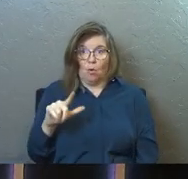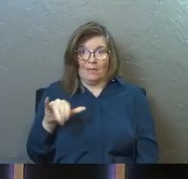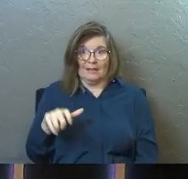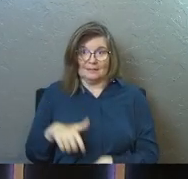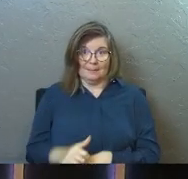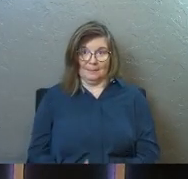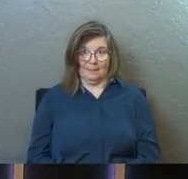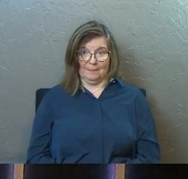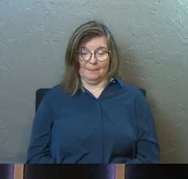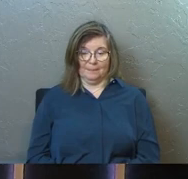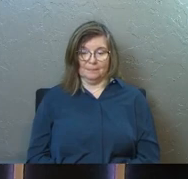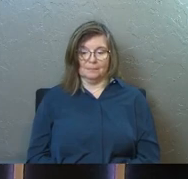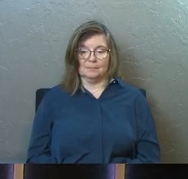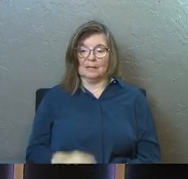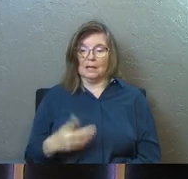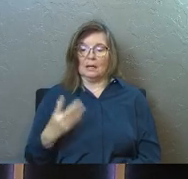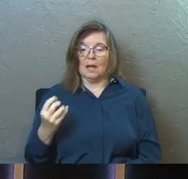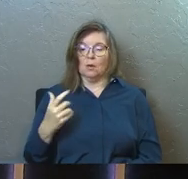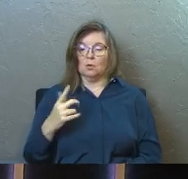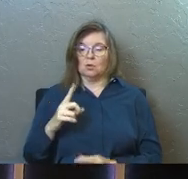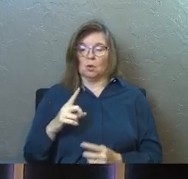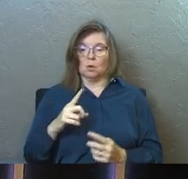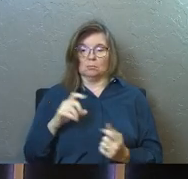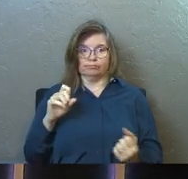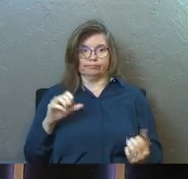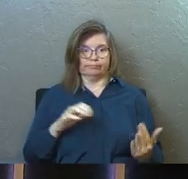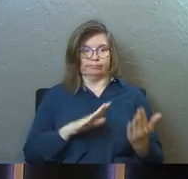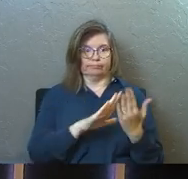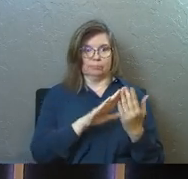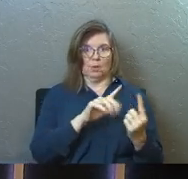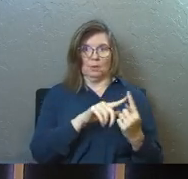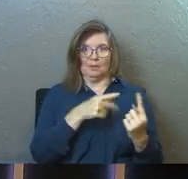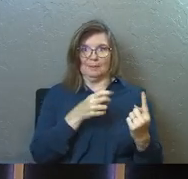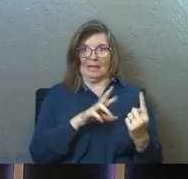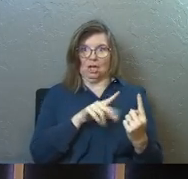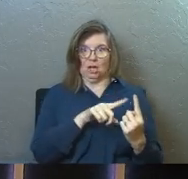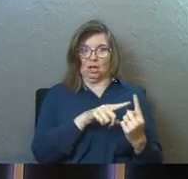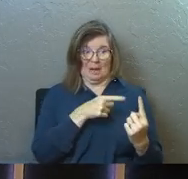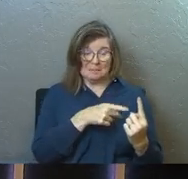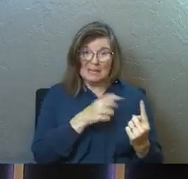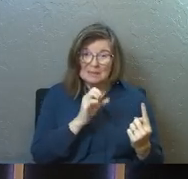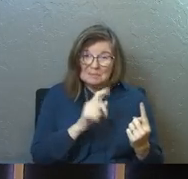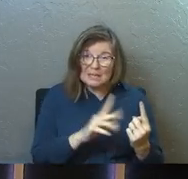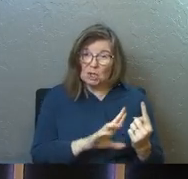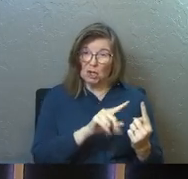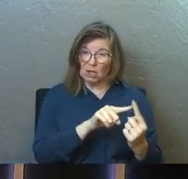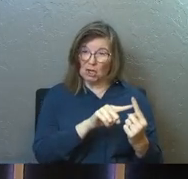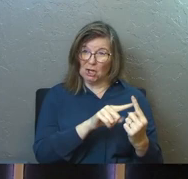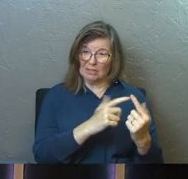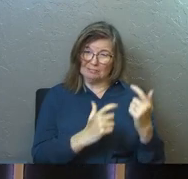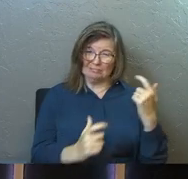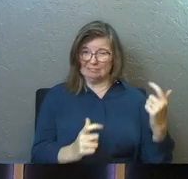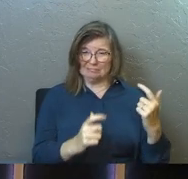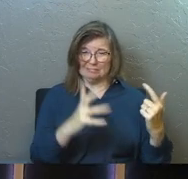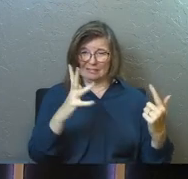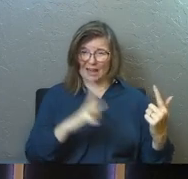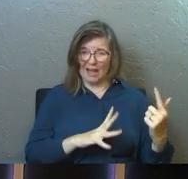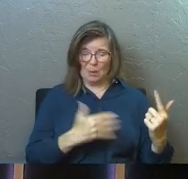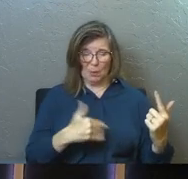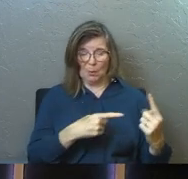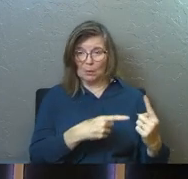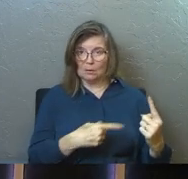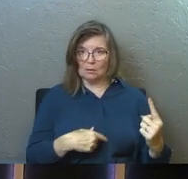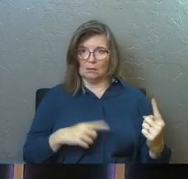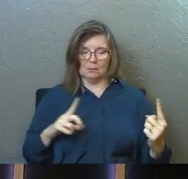Paul. And he's out there going toe-to-toe with Peter. And Peter's Peter. How dare